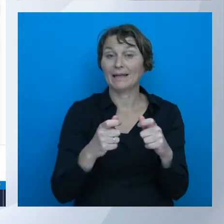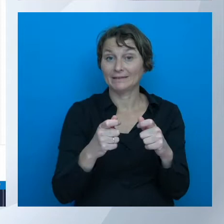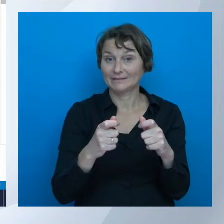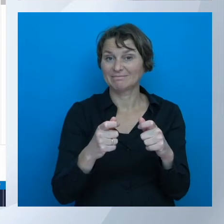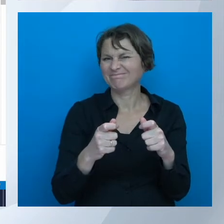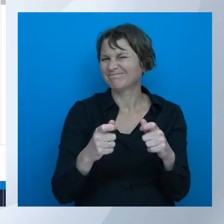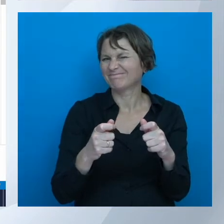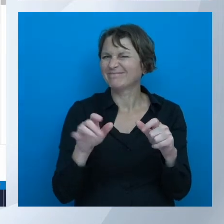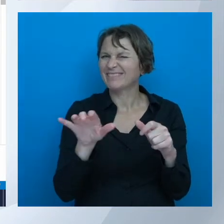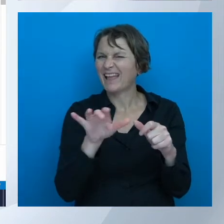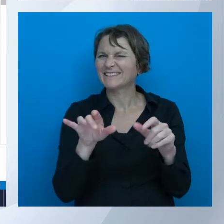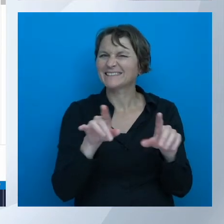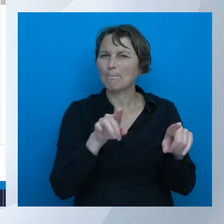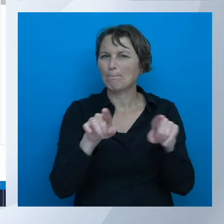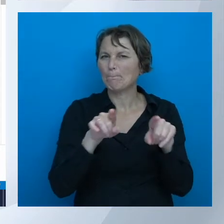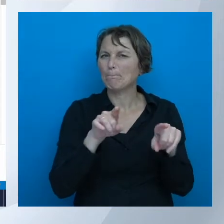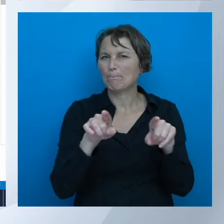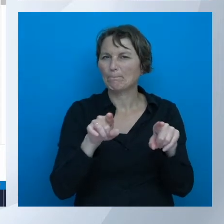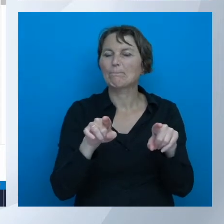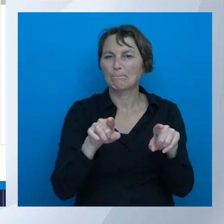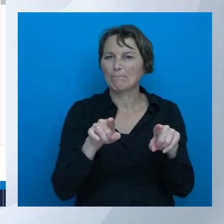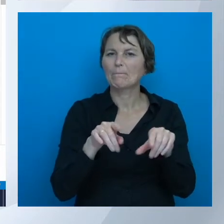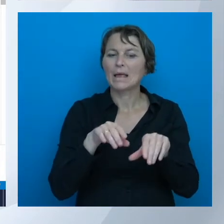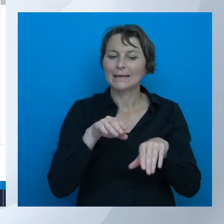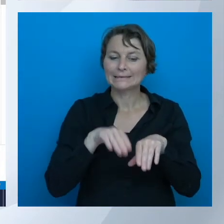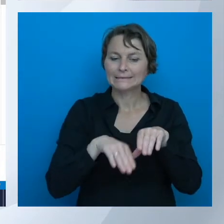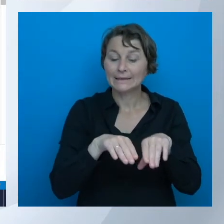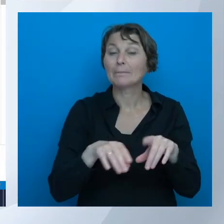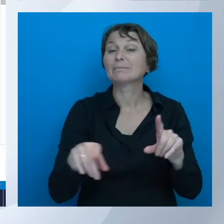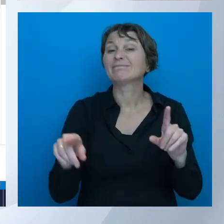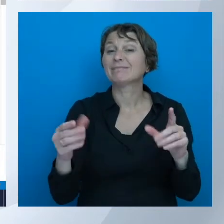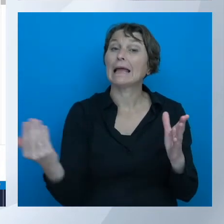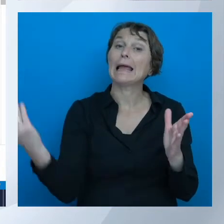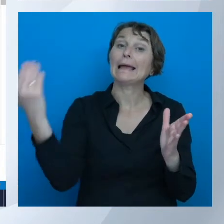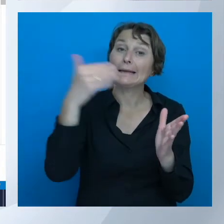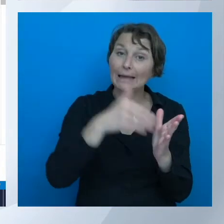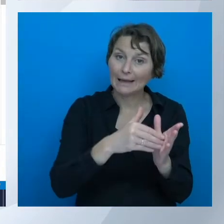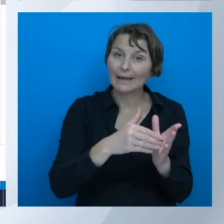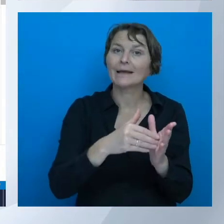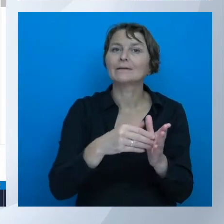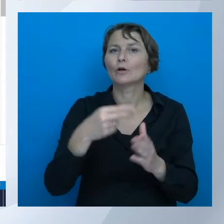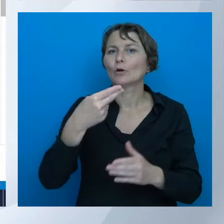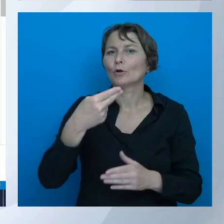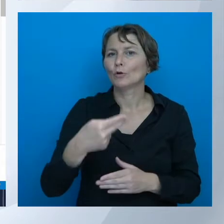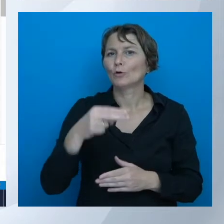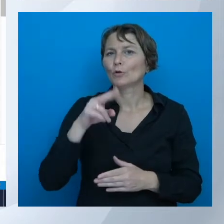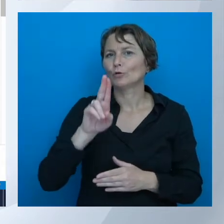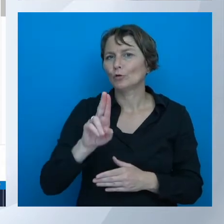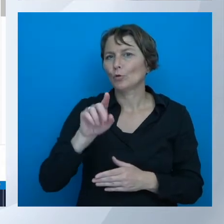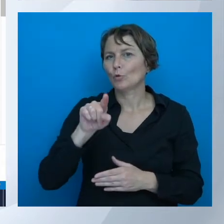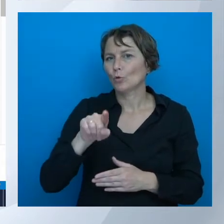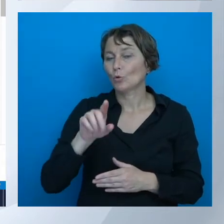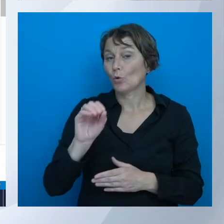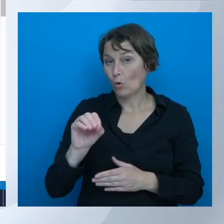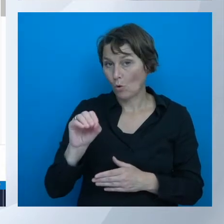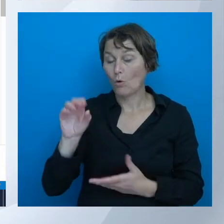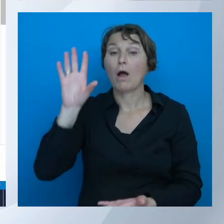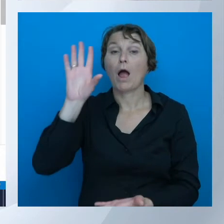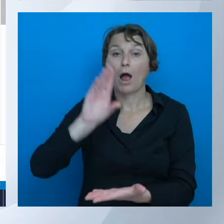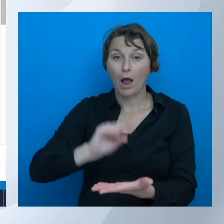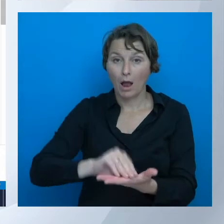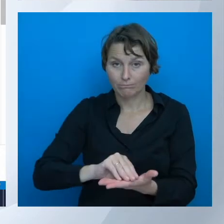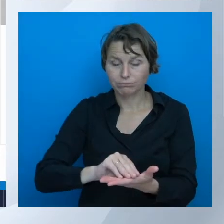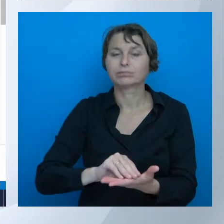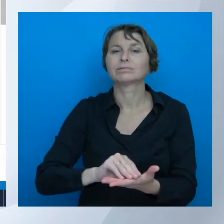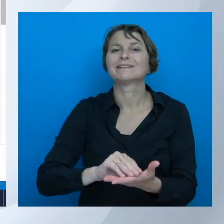So what it will do is it will download Hugo again, make sure that it is available, it installs Hugo, it extracts the zip file,